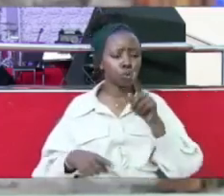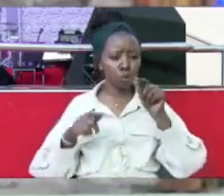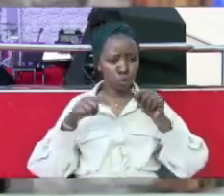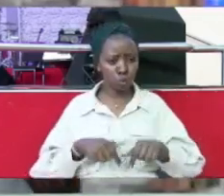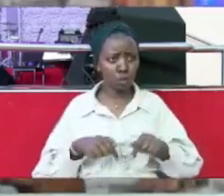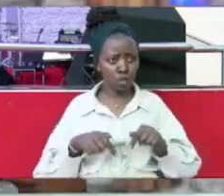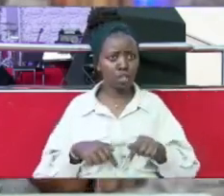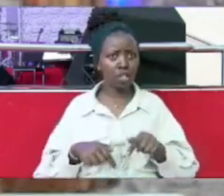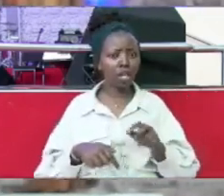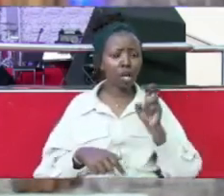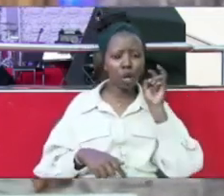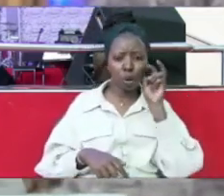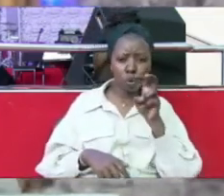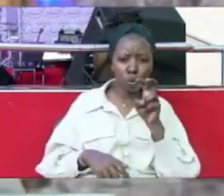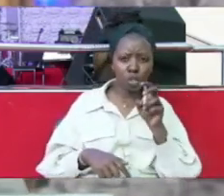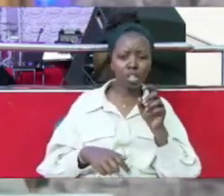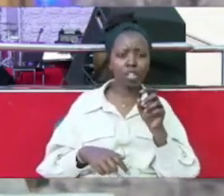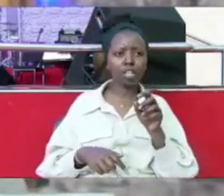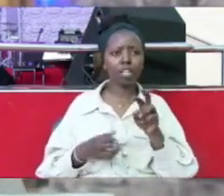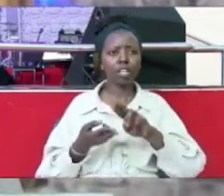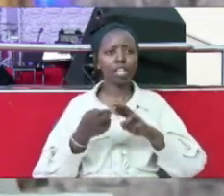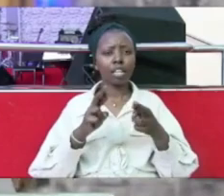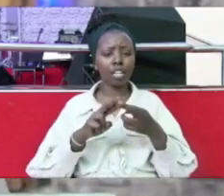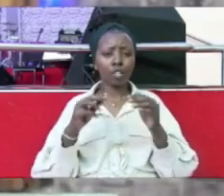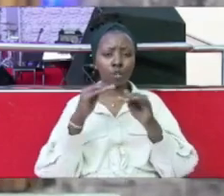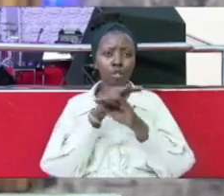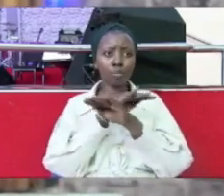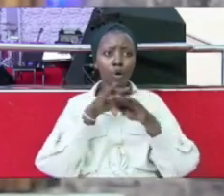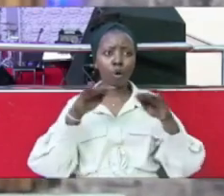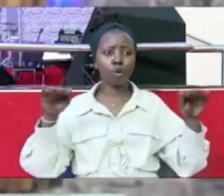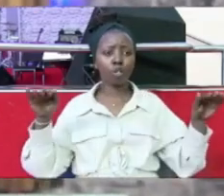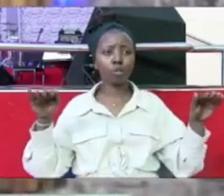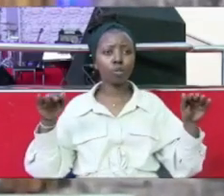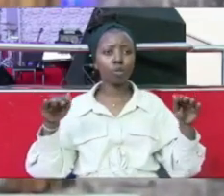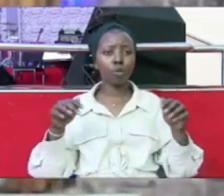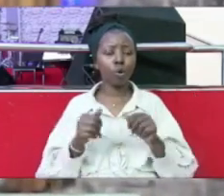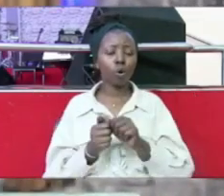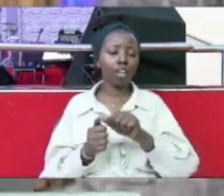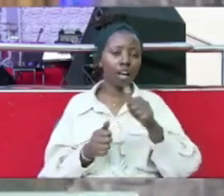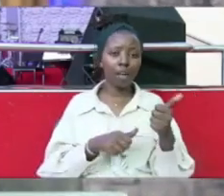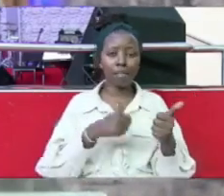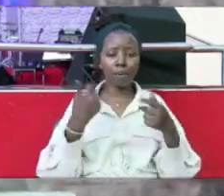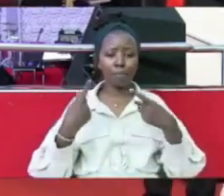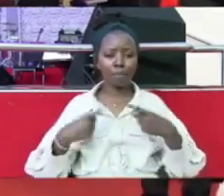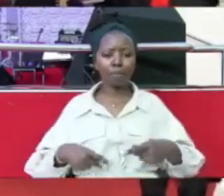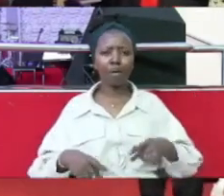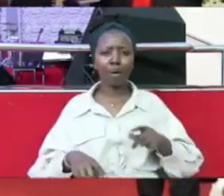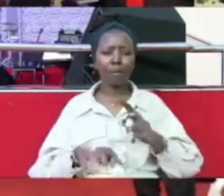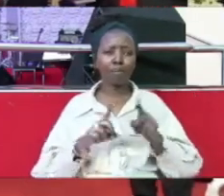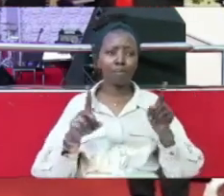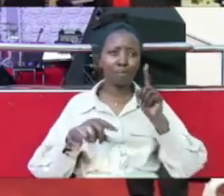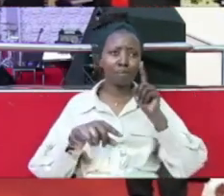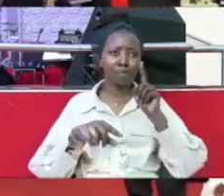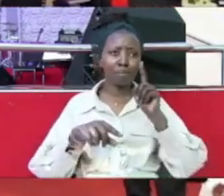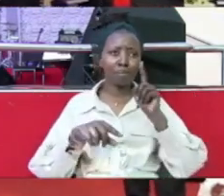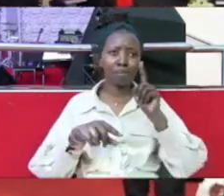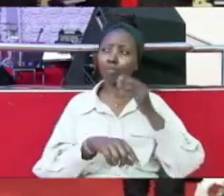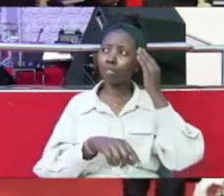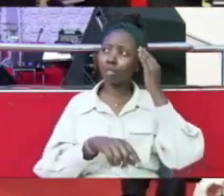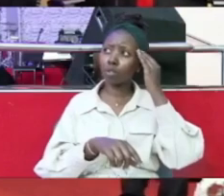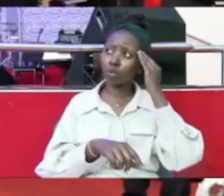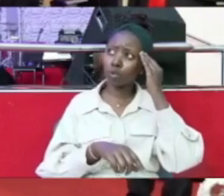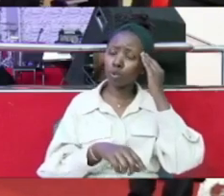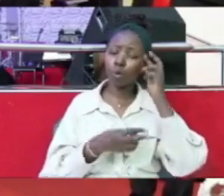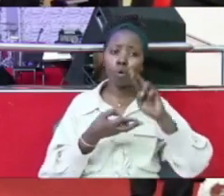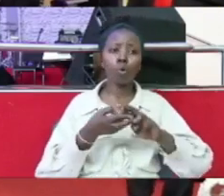at the horizontal one. Kwa hivyo tunaangazia ushirika wa mlalo. But we need to know that relationships are mainly by association.